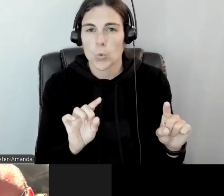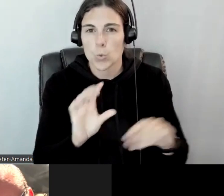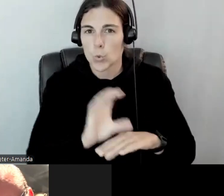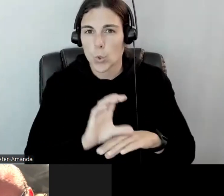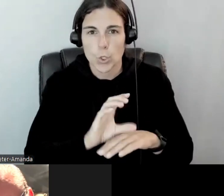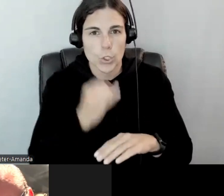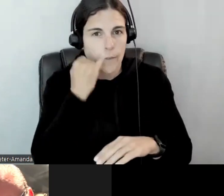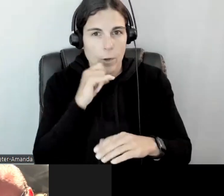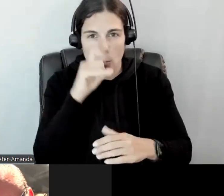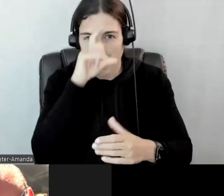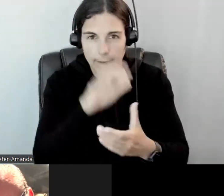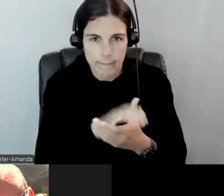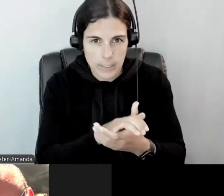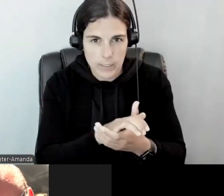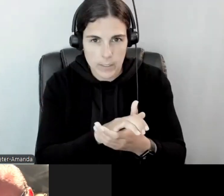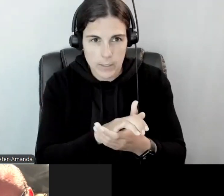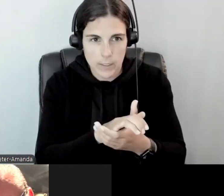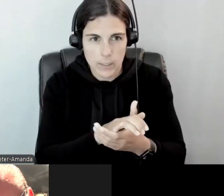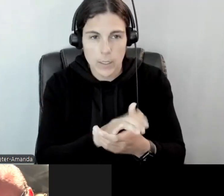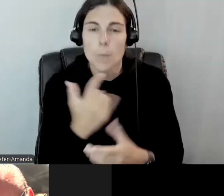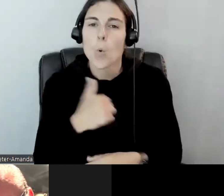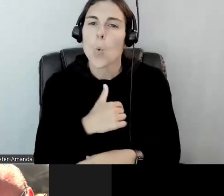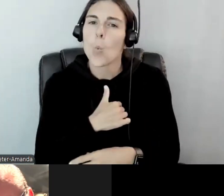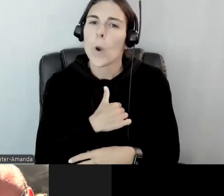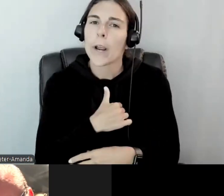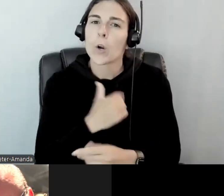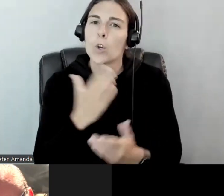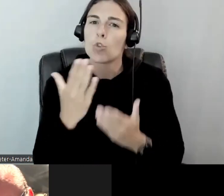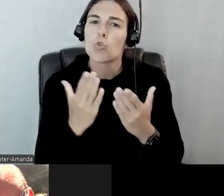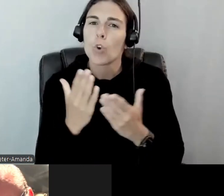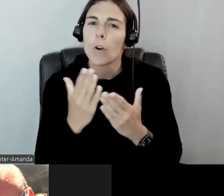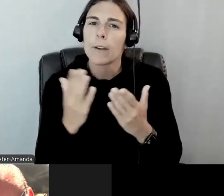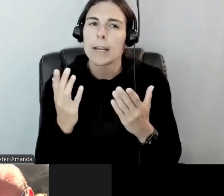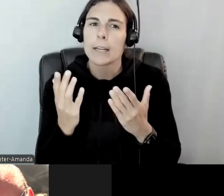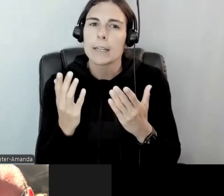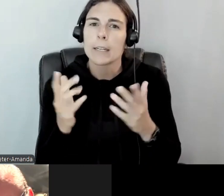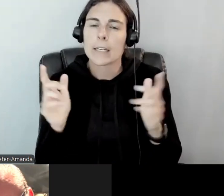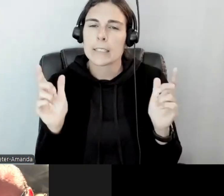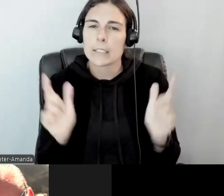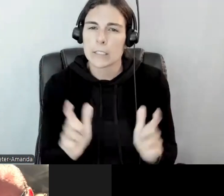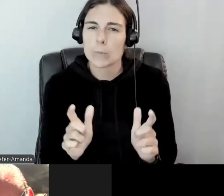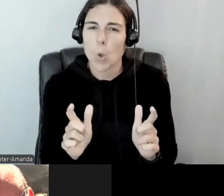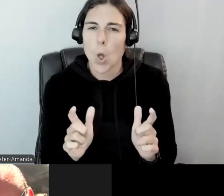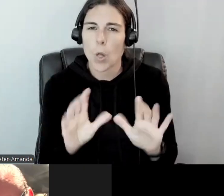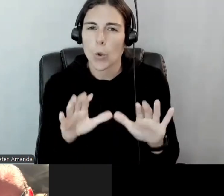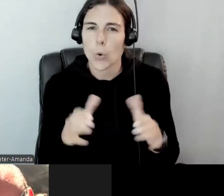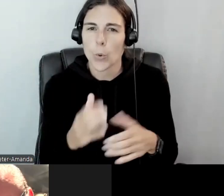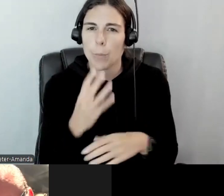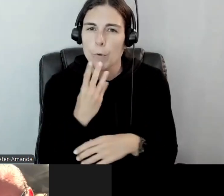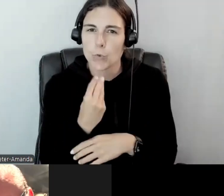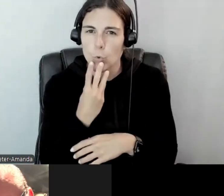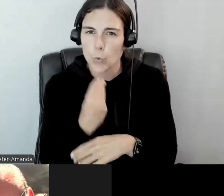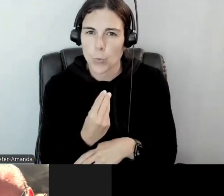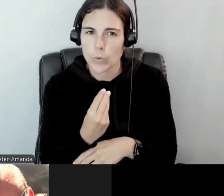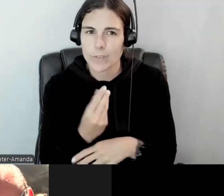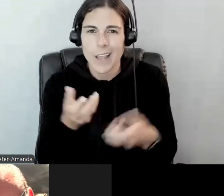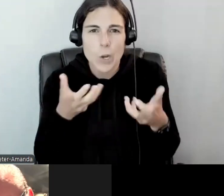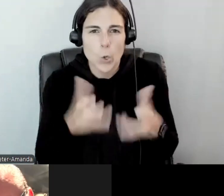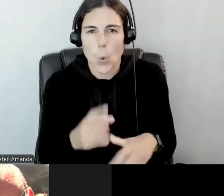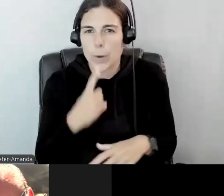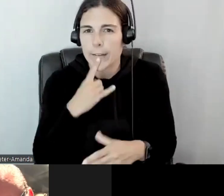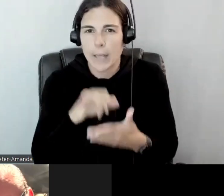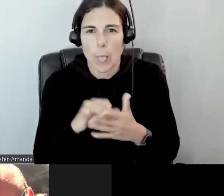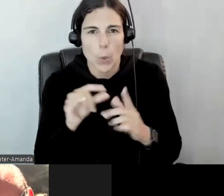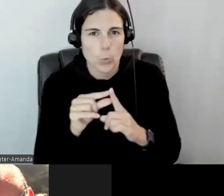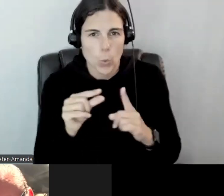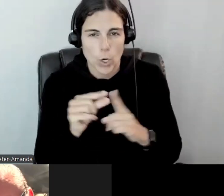believe it. But we are really serving a very small sliver of American Jews who don't want to say those words,